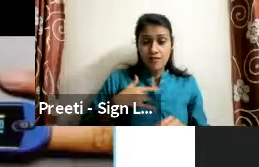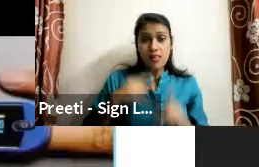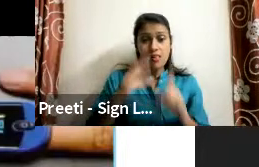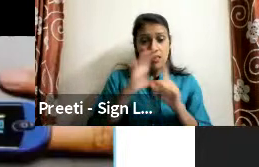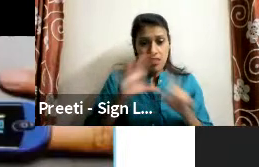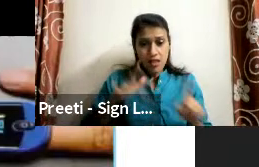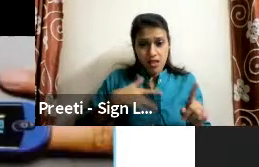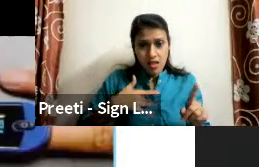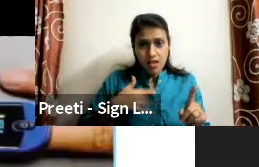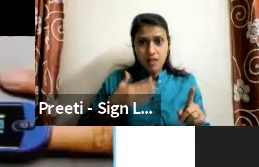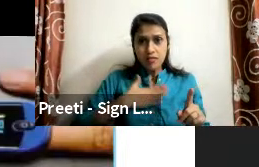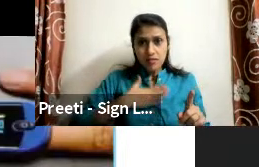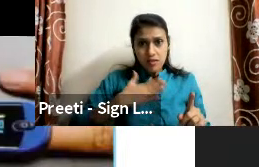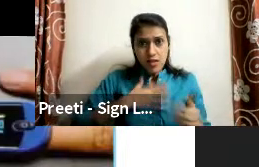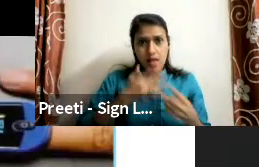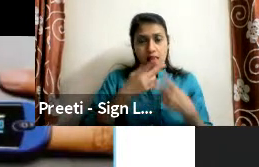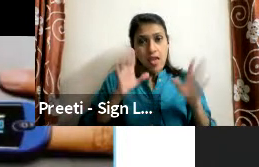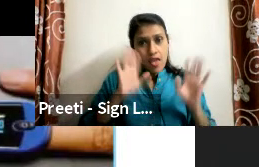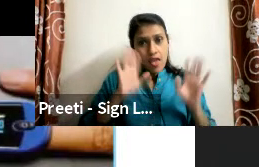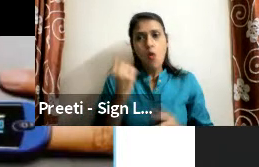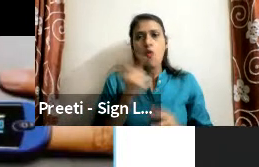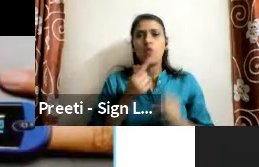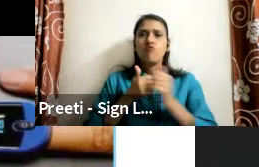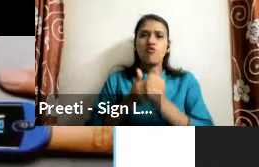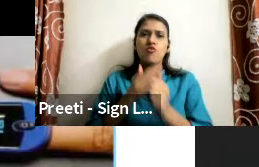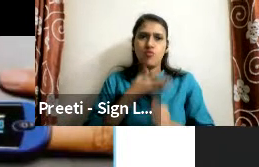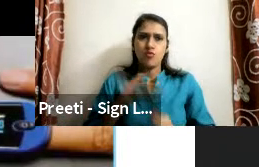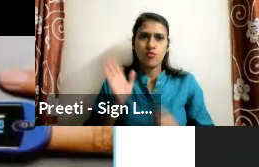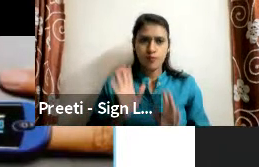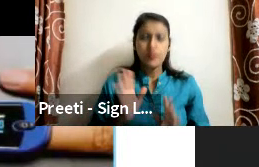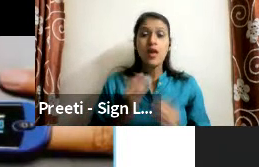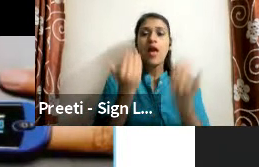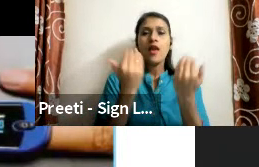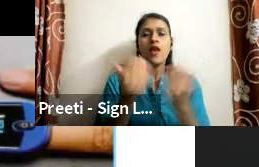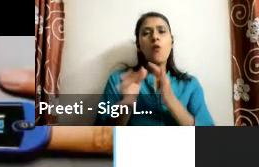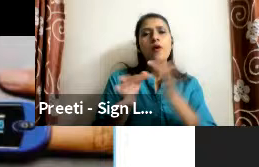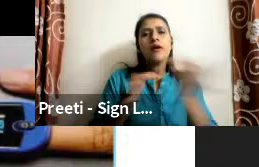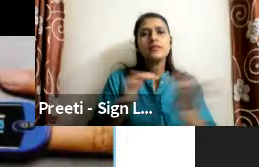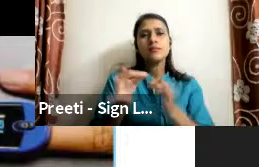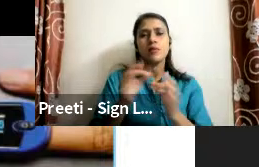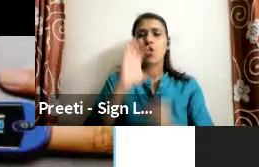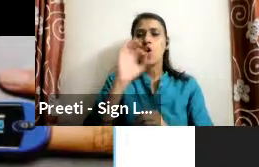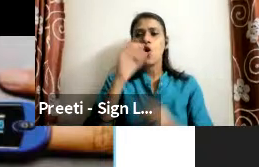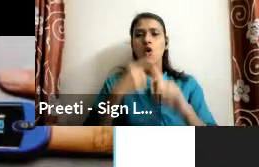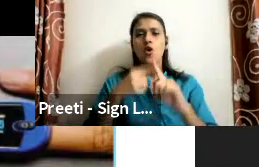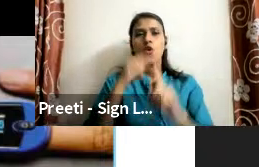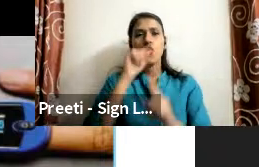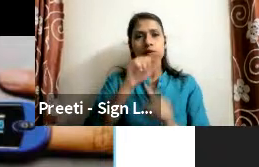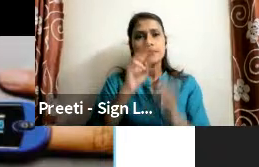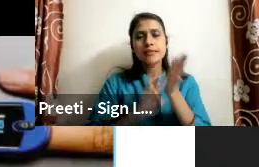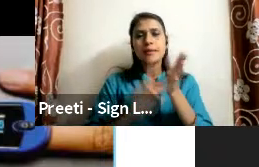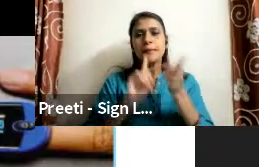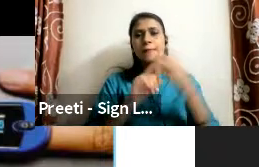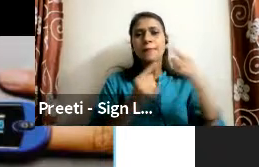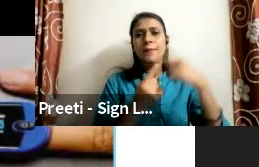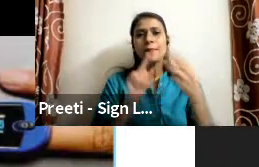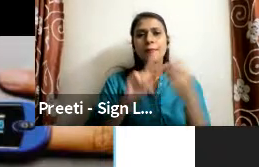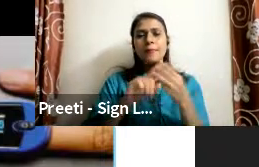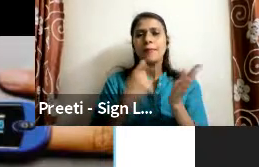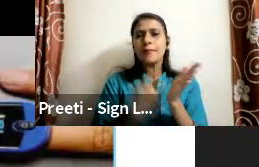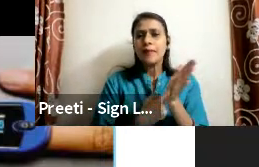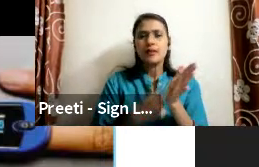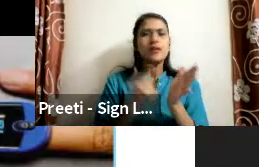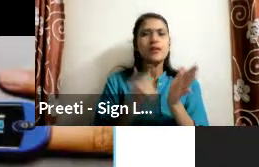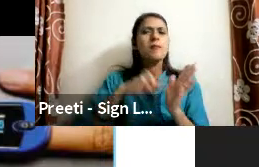So I just want to take you through how to use an oximeter. So it's a small equipment